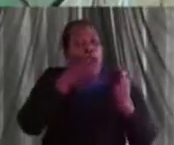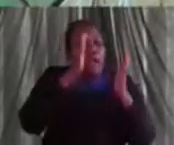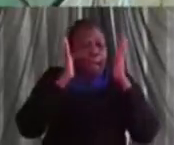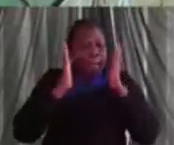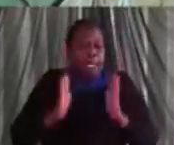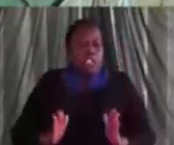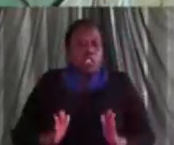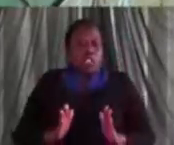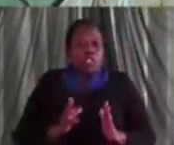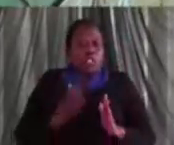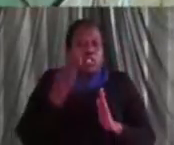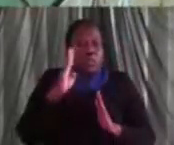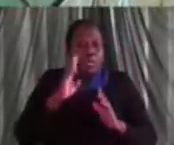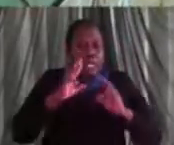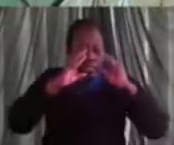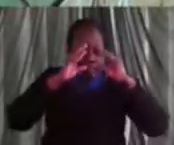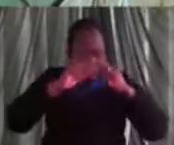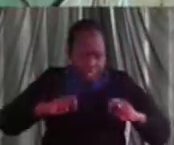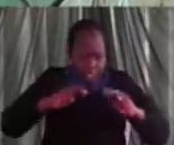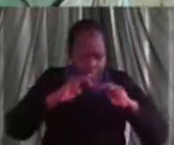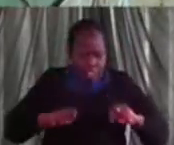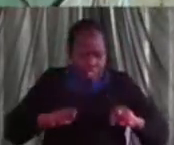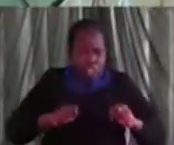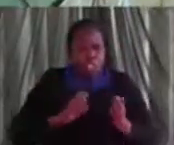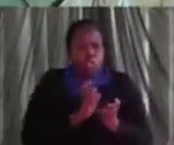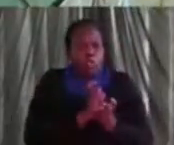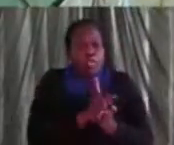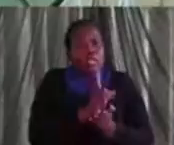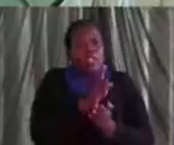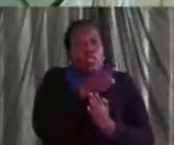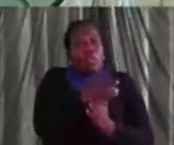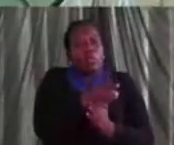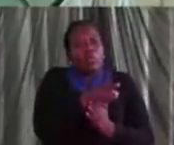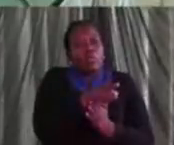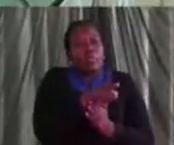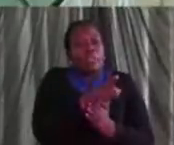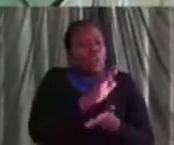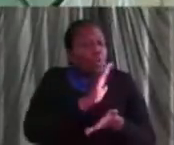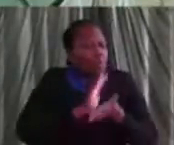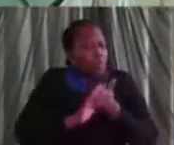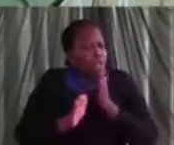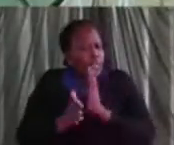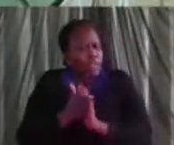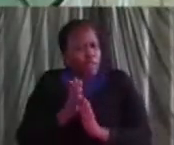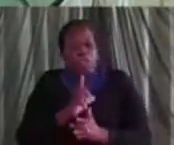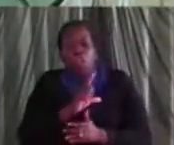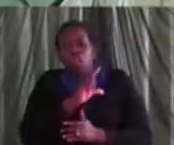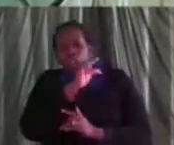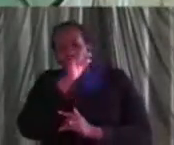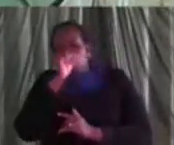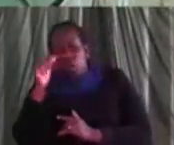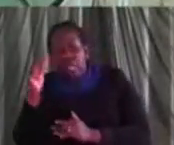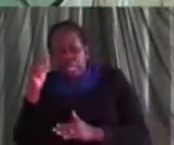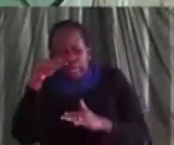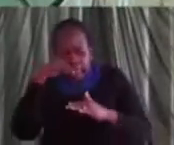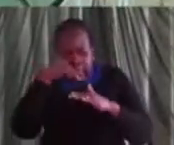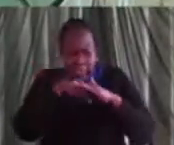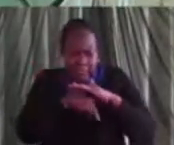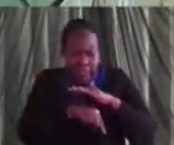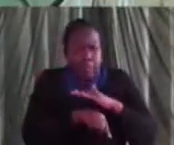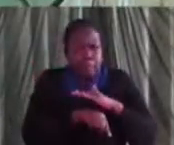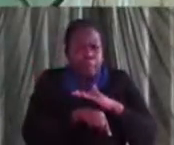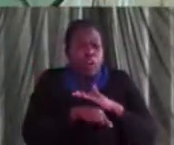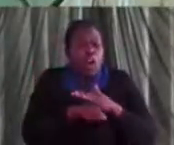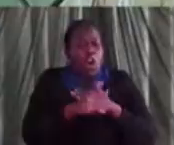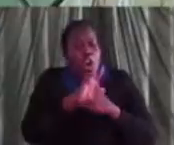to remove you, and without necessarily going into the